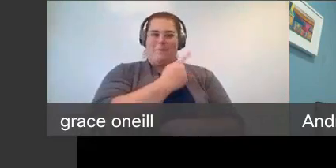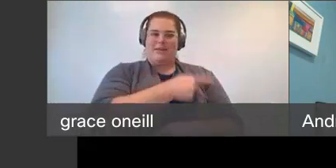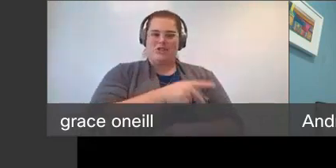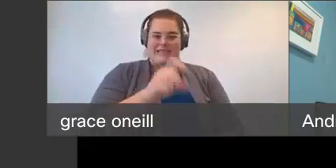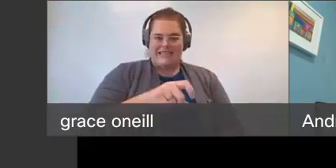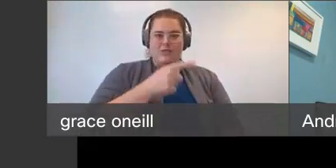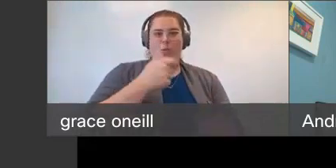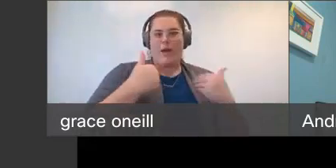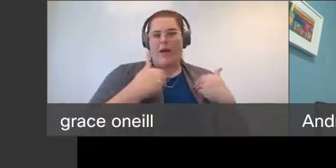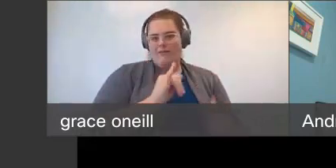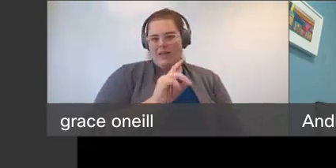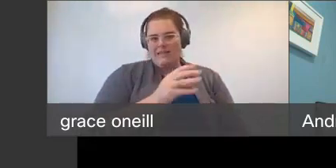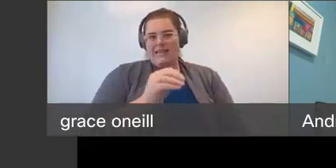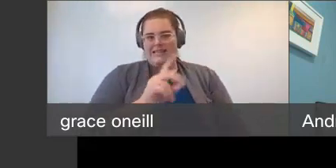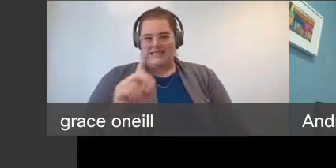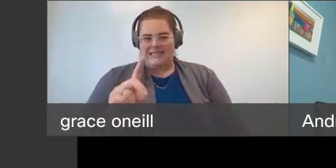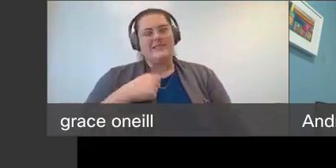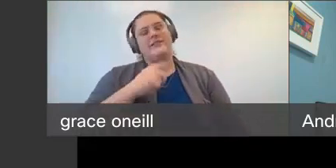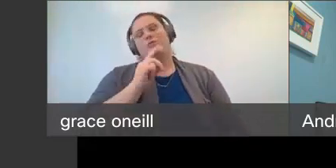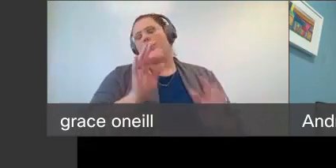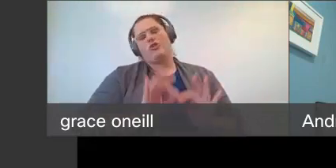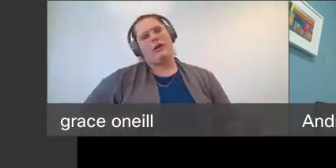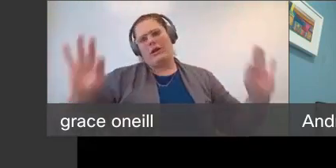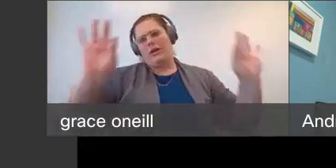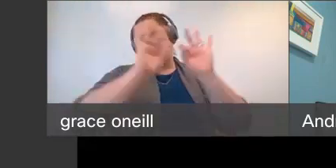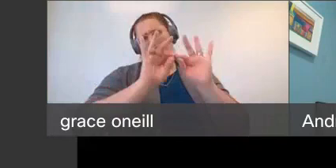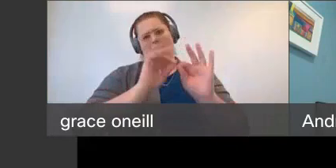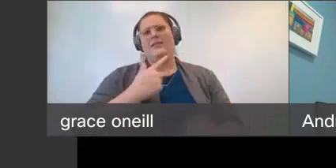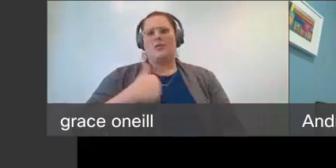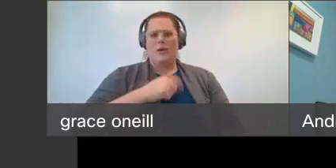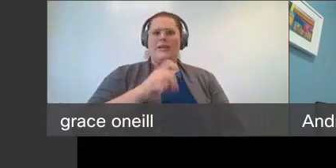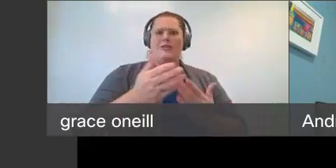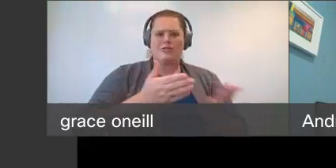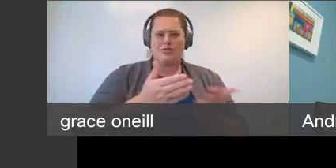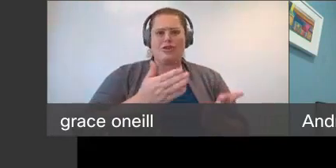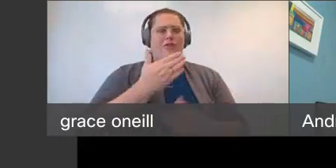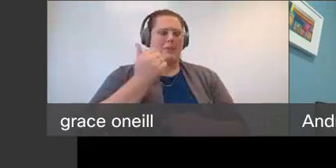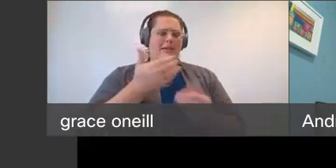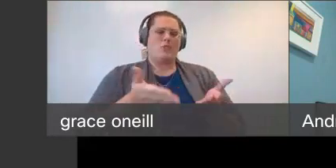is critical in caring for this population that we serve. A lot of times, unfortunately, doctors